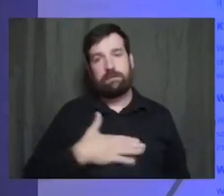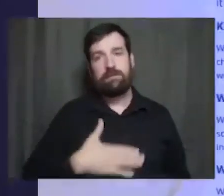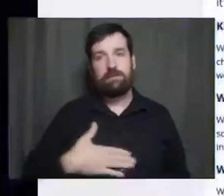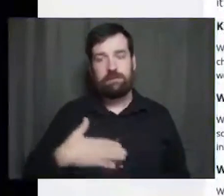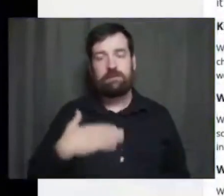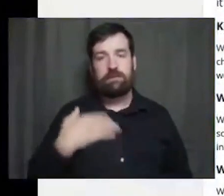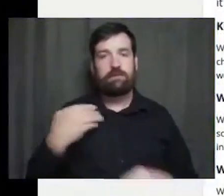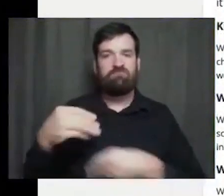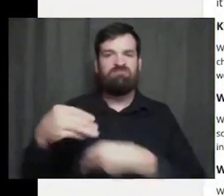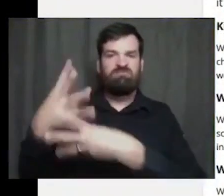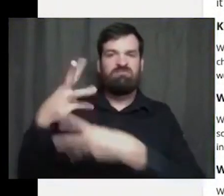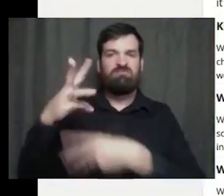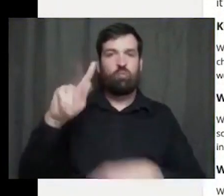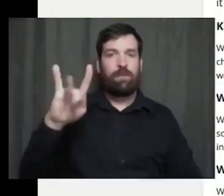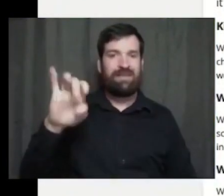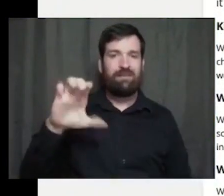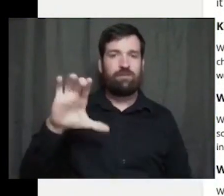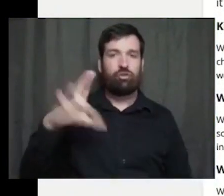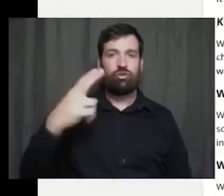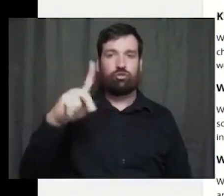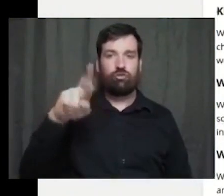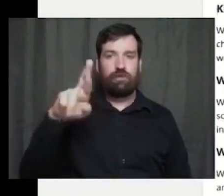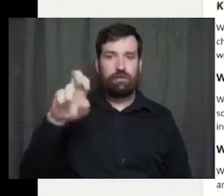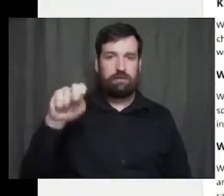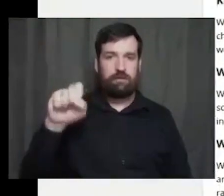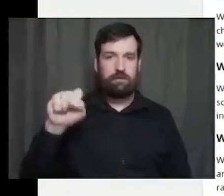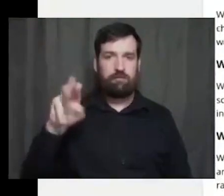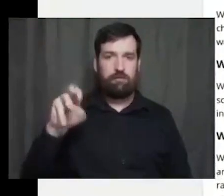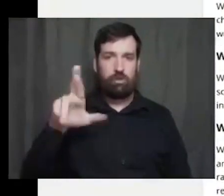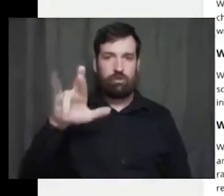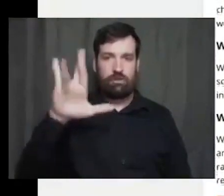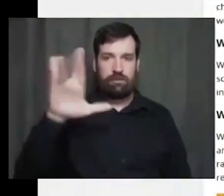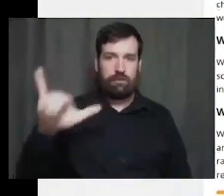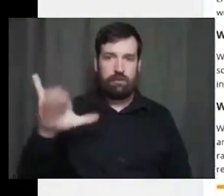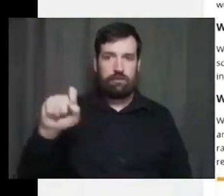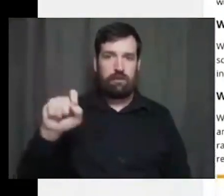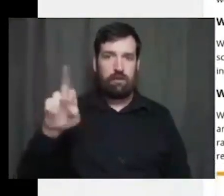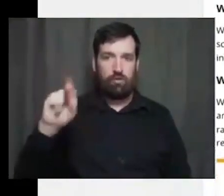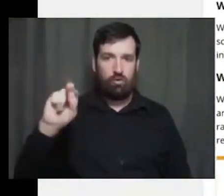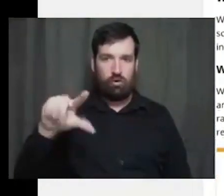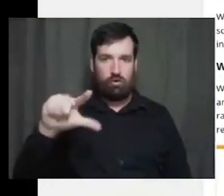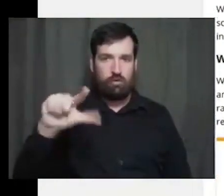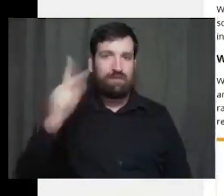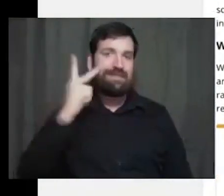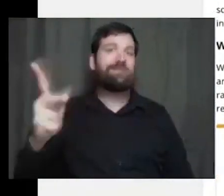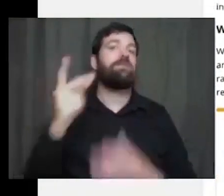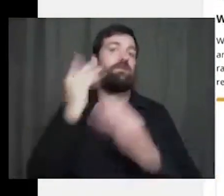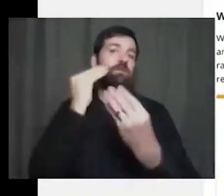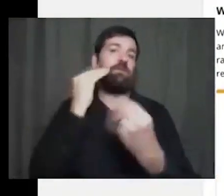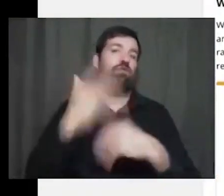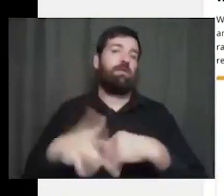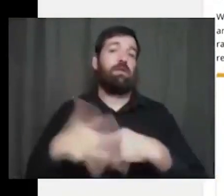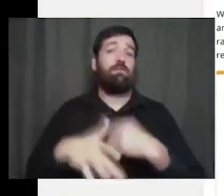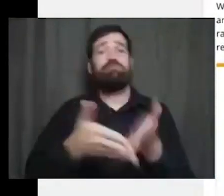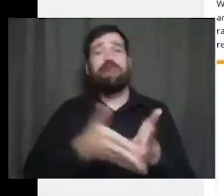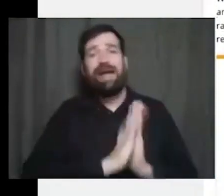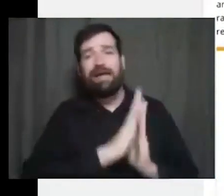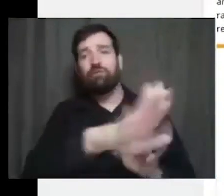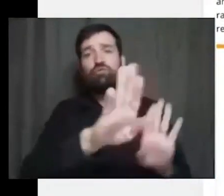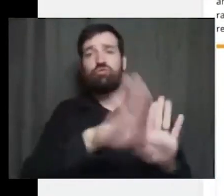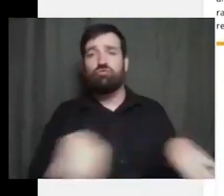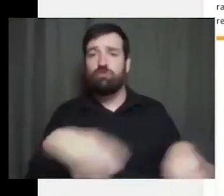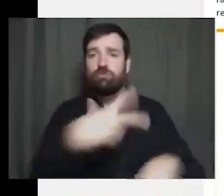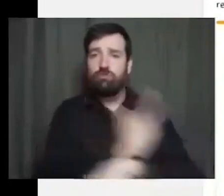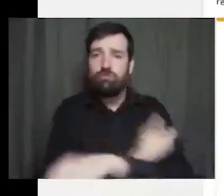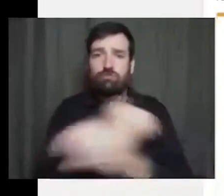at childrensmercy.org and look at the information that is available for patients and families. Ask your pediatrician. Please reach out.